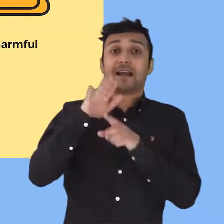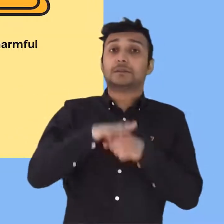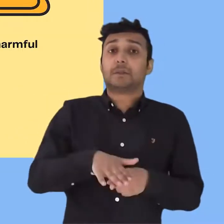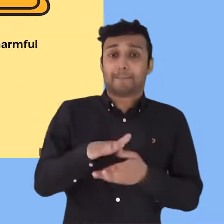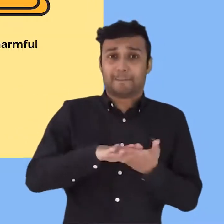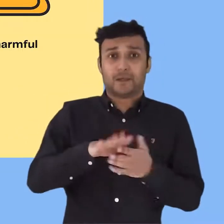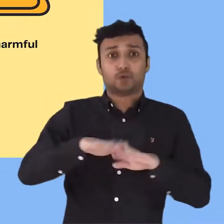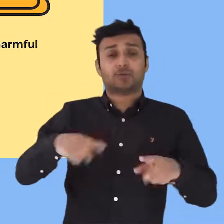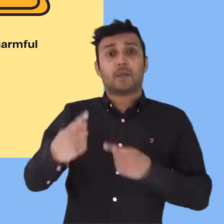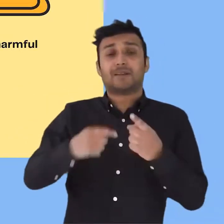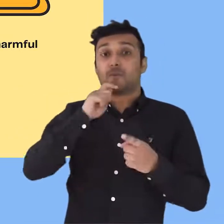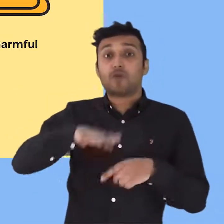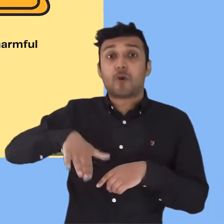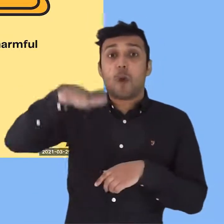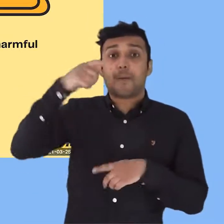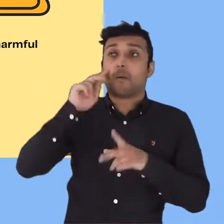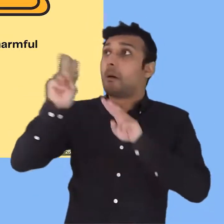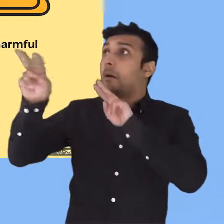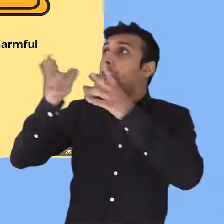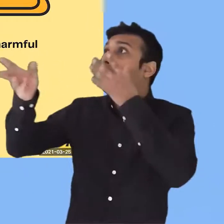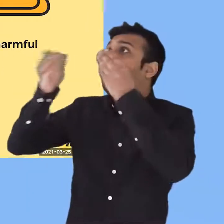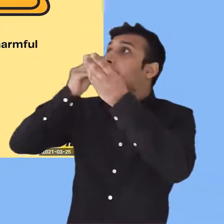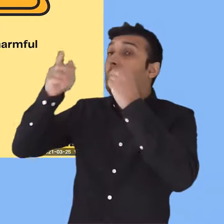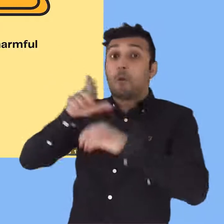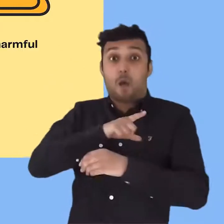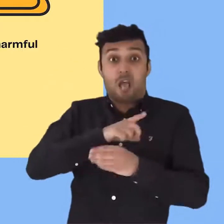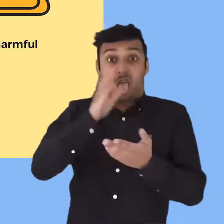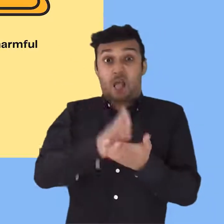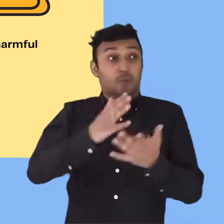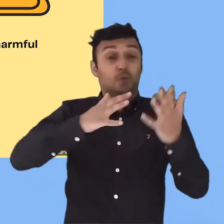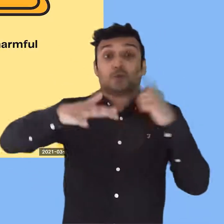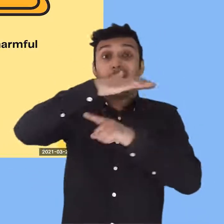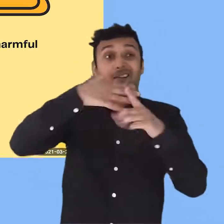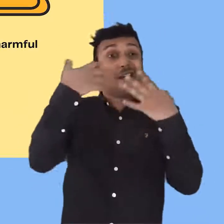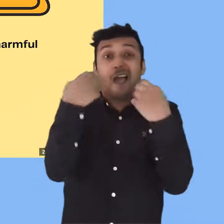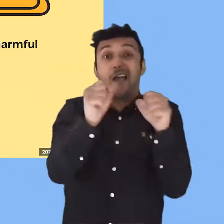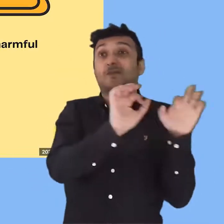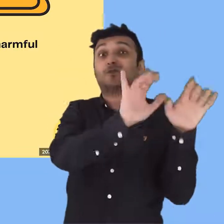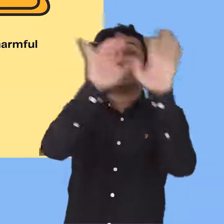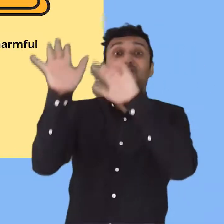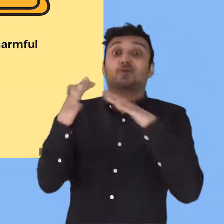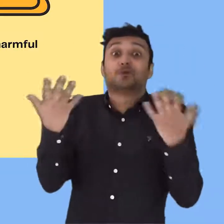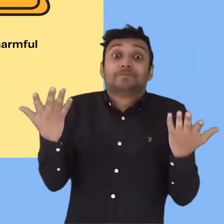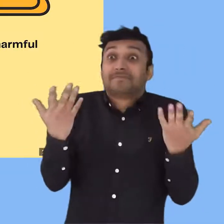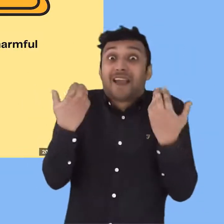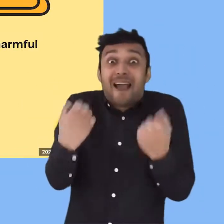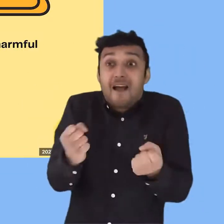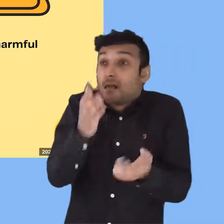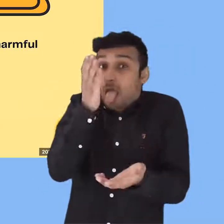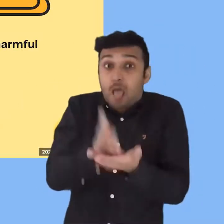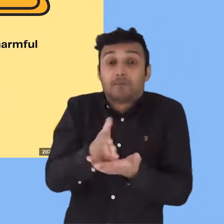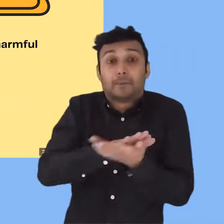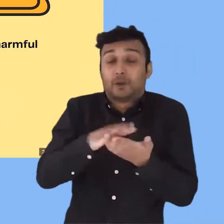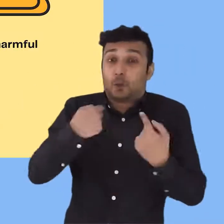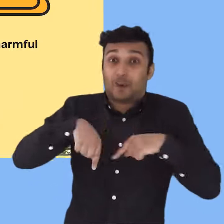around them, because that's the kind of society we live in, even with the best of intentions. And we also need to safeguard children from being